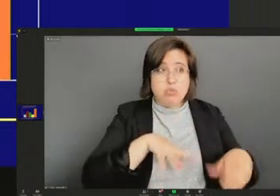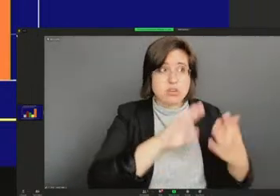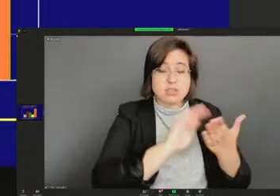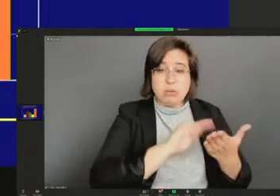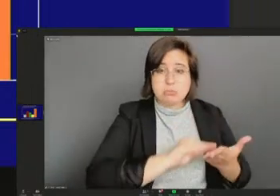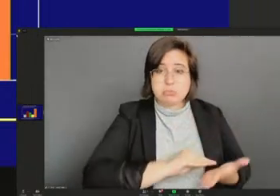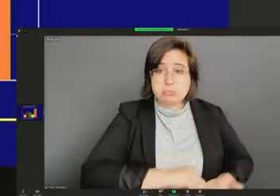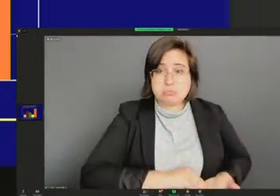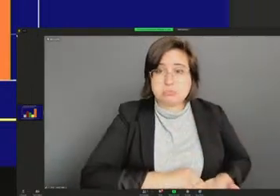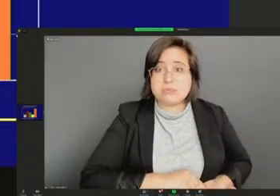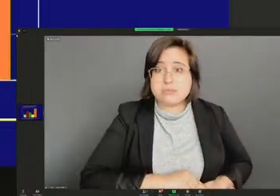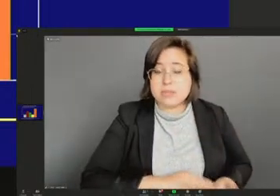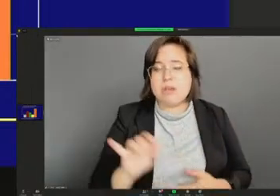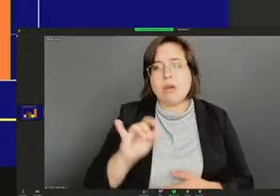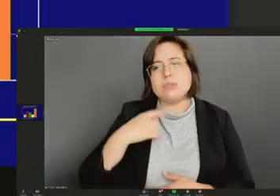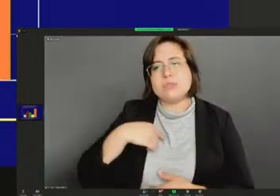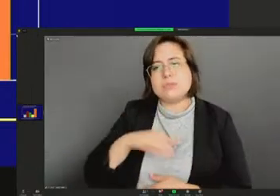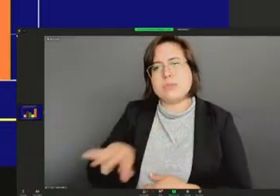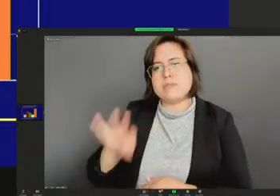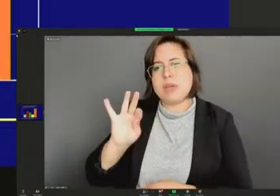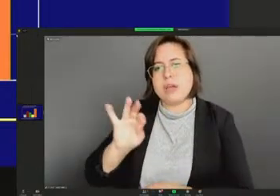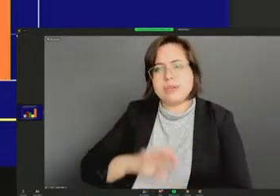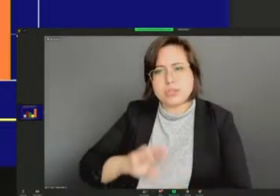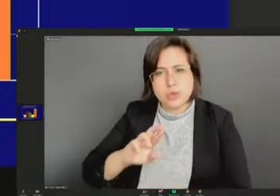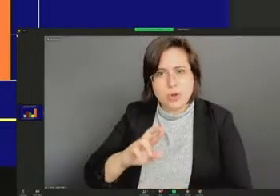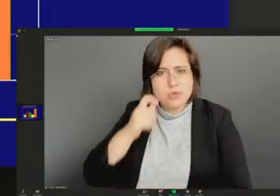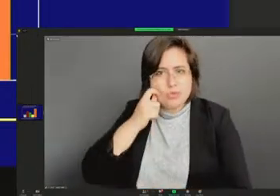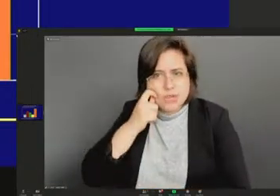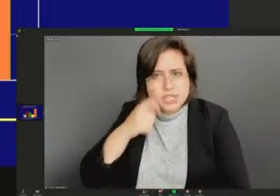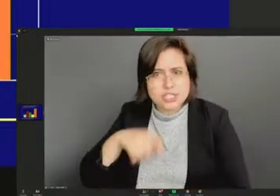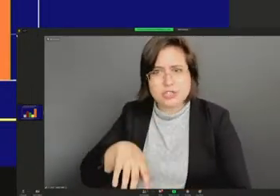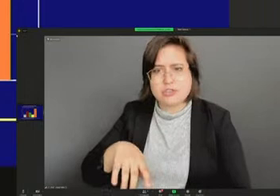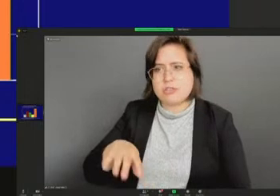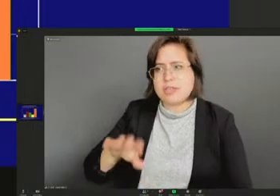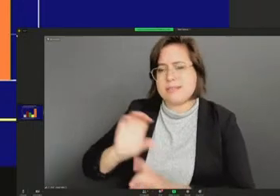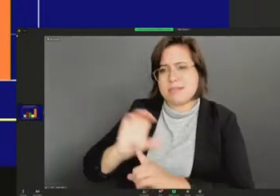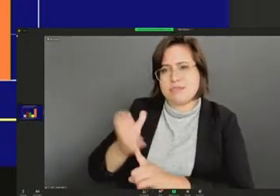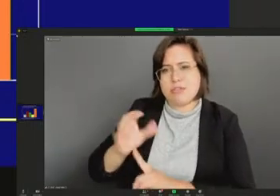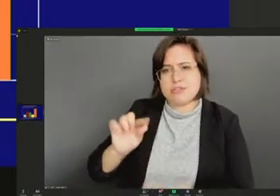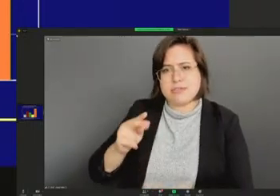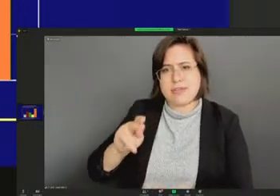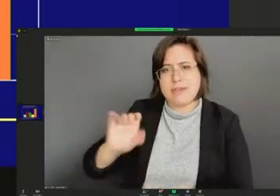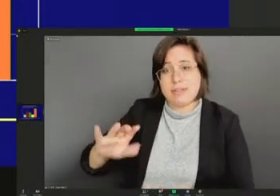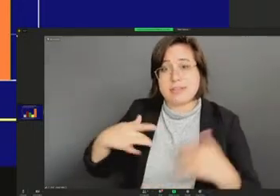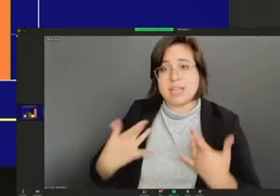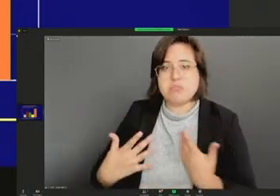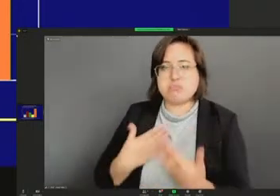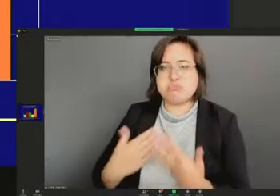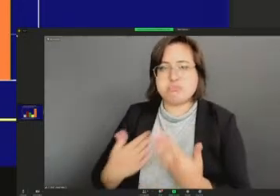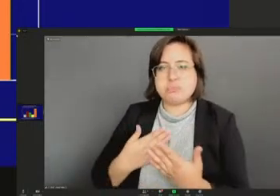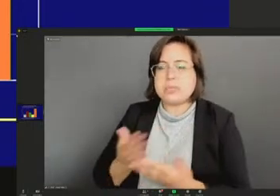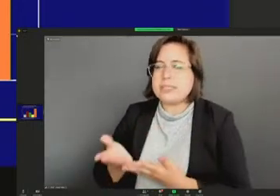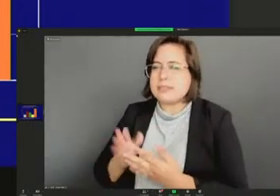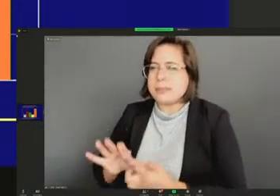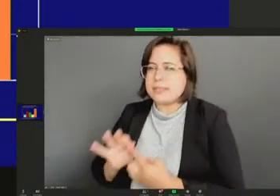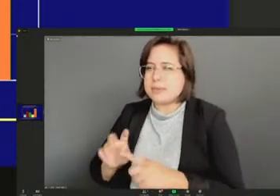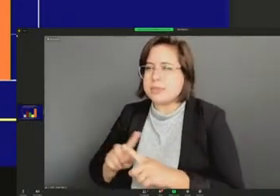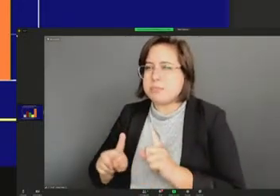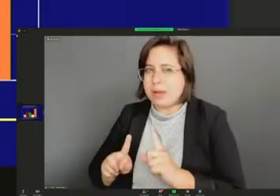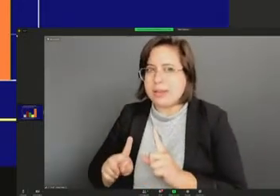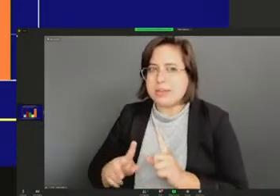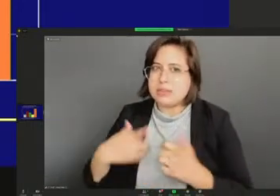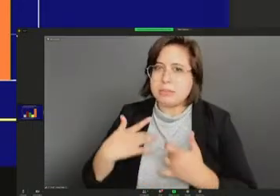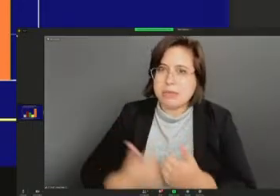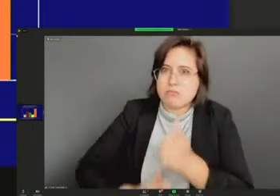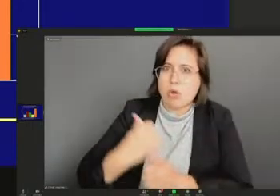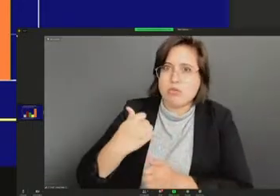We also find that your racial ethnic status doesn't matter in general. There are a couple exceptions to that, but the weight of the evidence